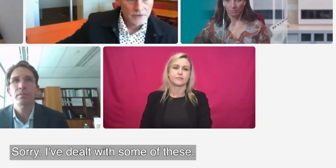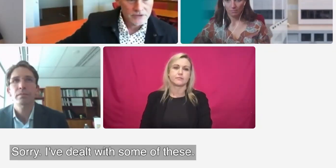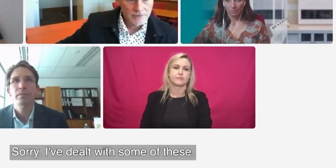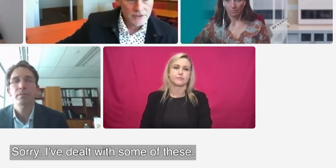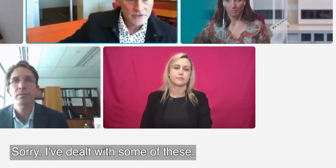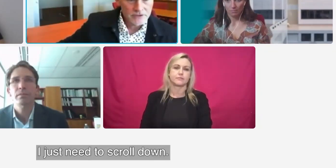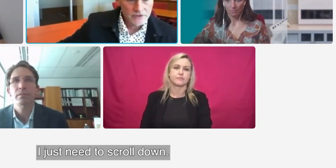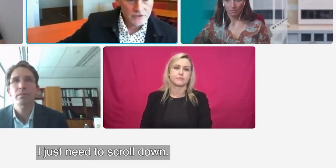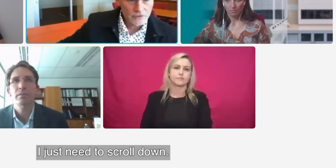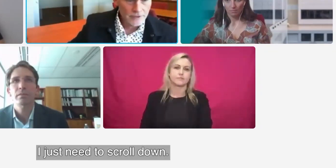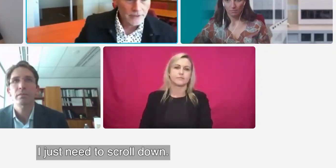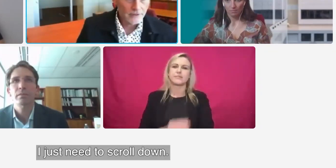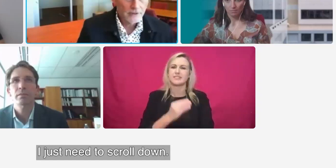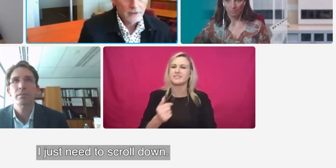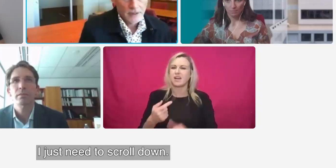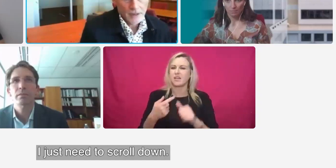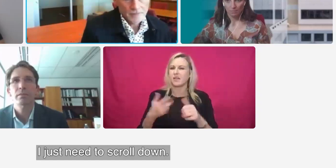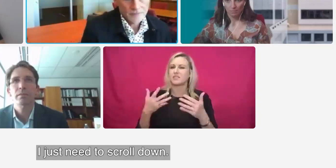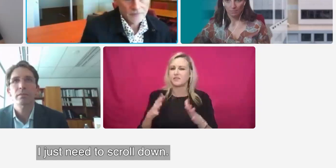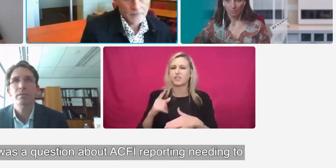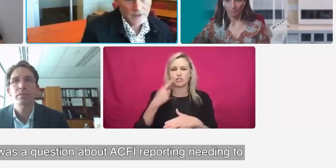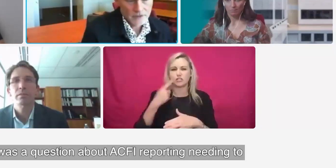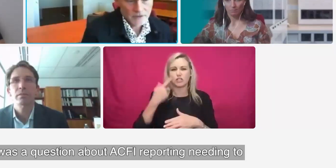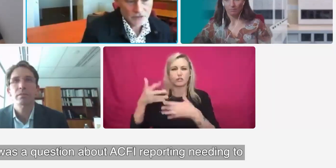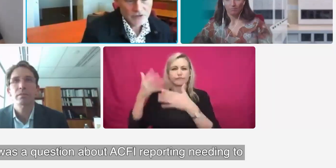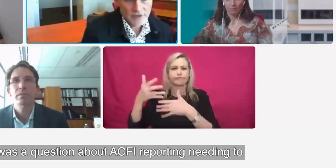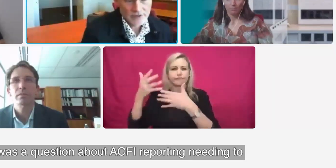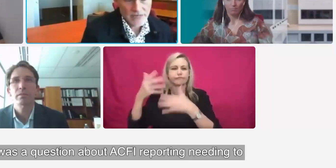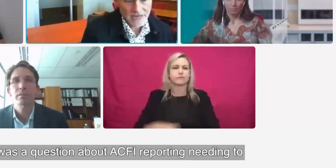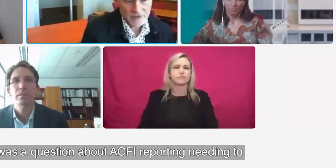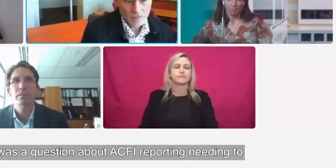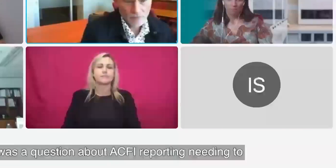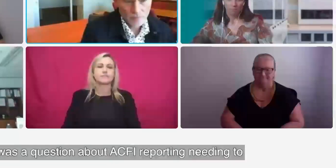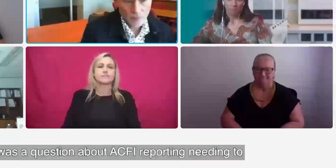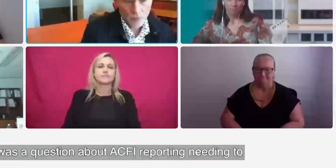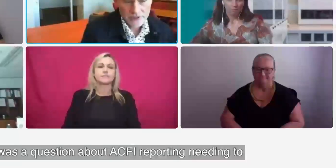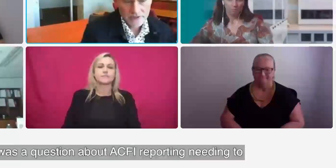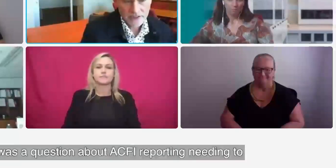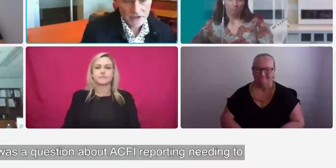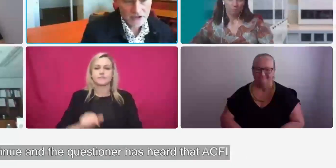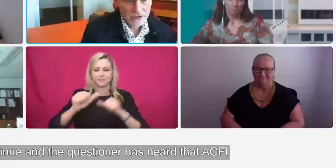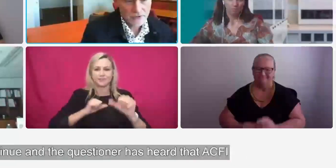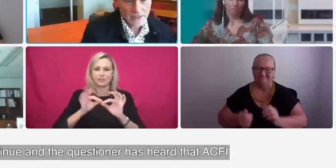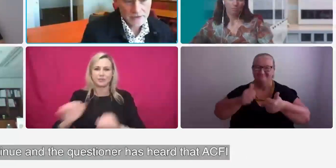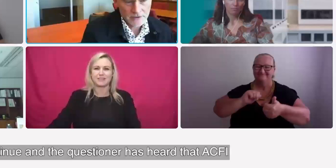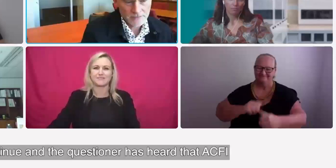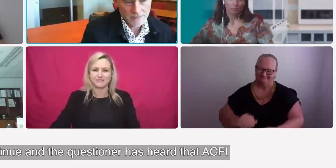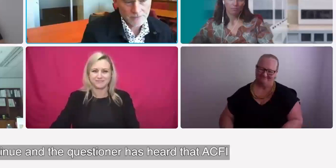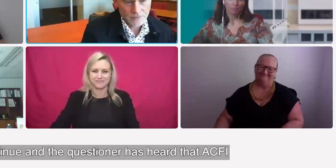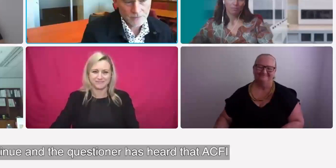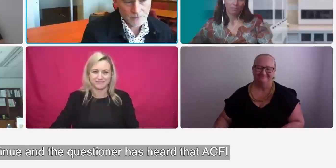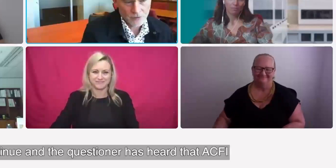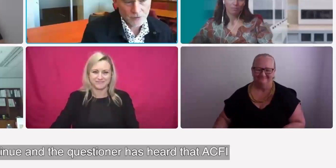So I've dealt with some of these. I just need to scroll down. There was a question about ACFI reporting needing to continue, and